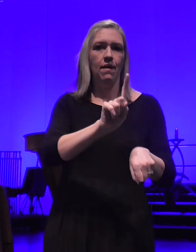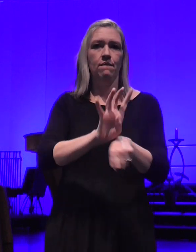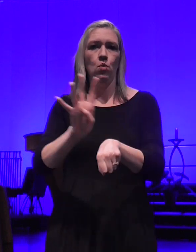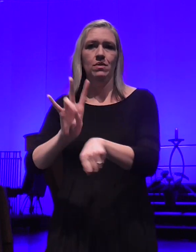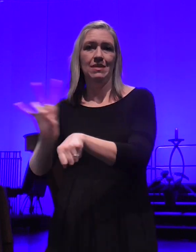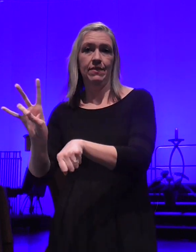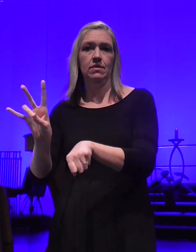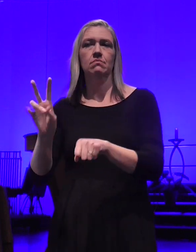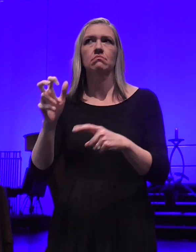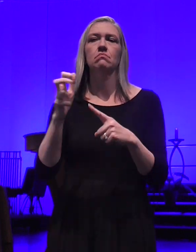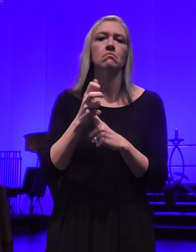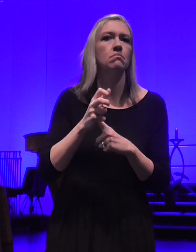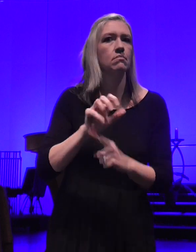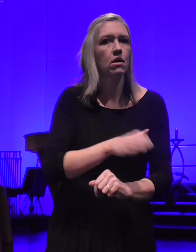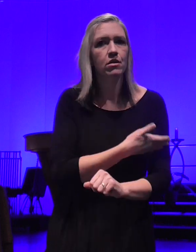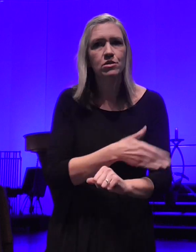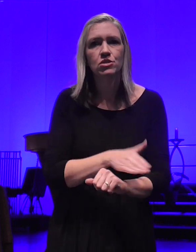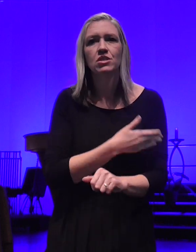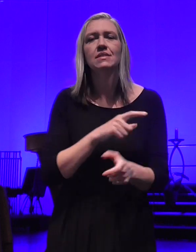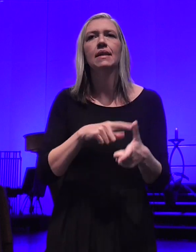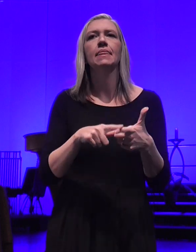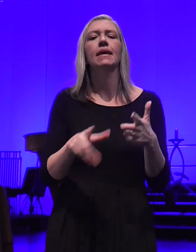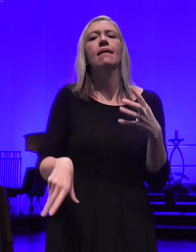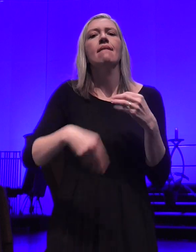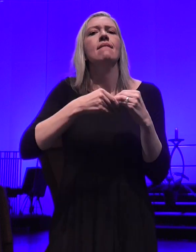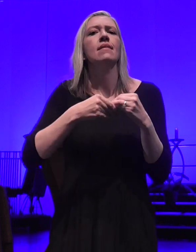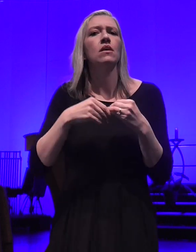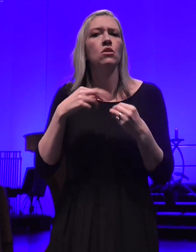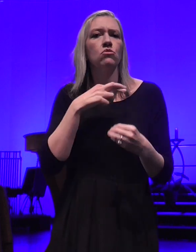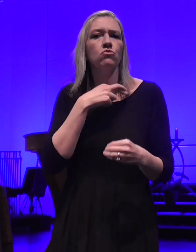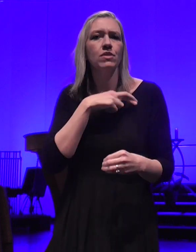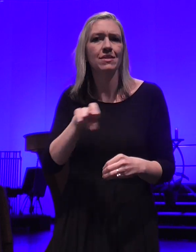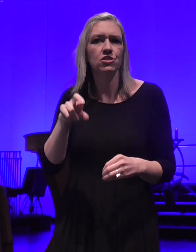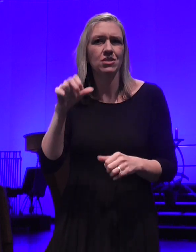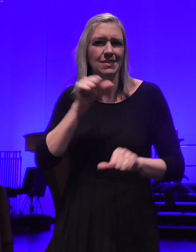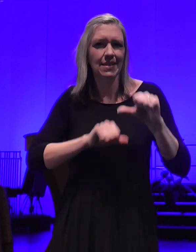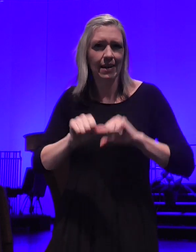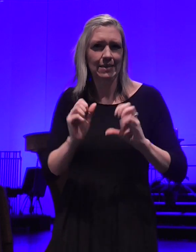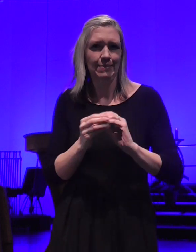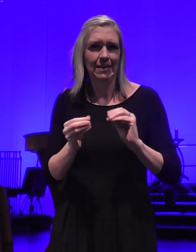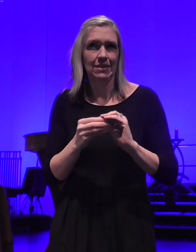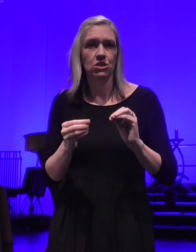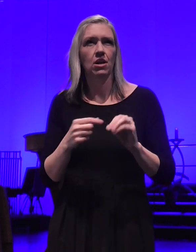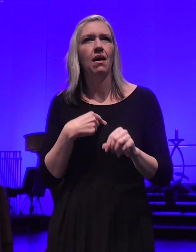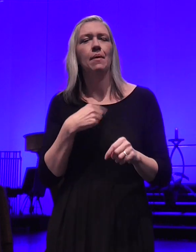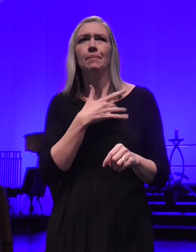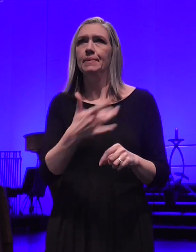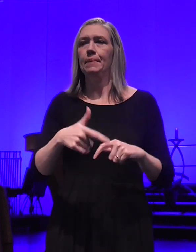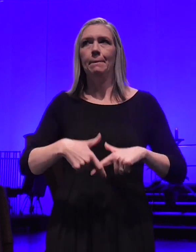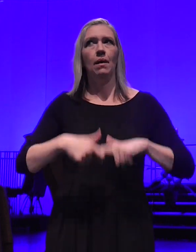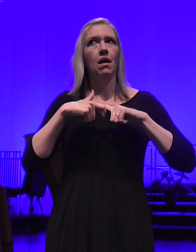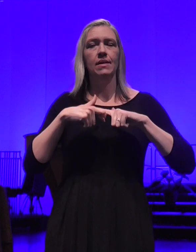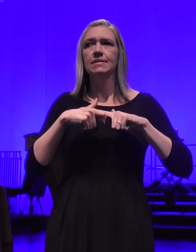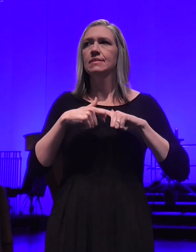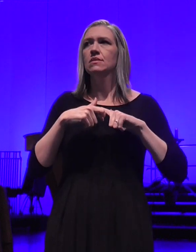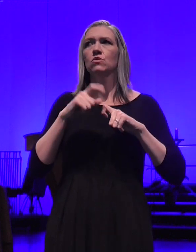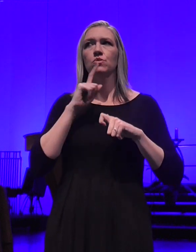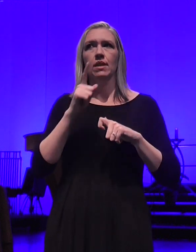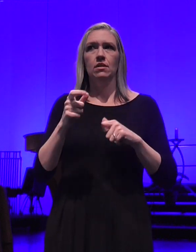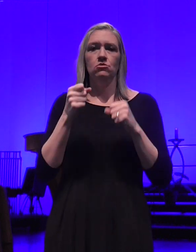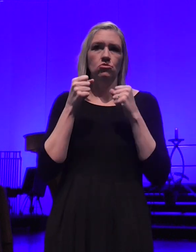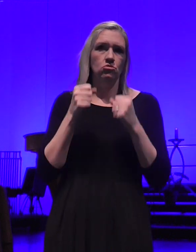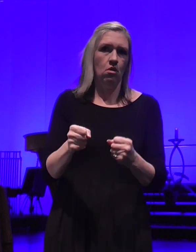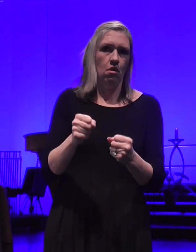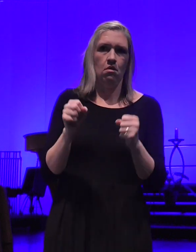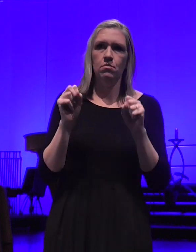get to slip our religious science message in. And I often pause during those services and think, I don't think there's a greater medium of our movement